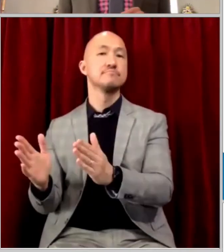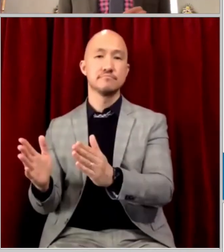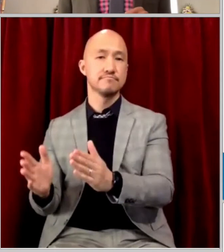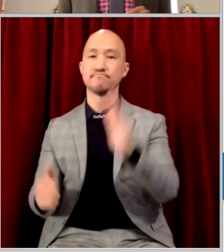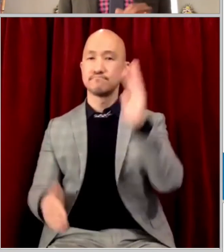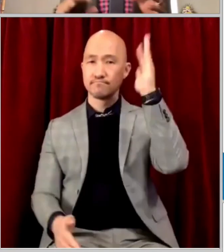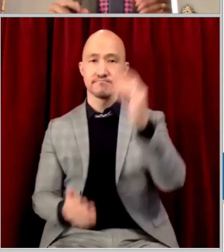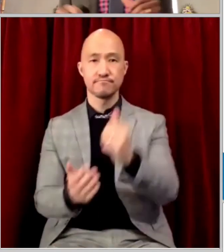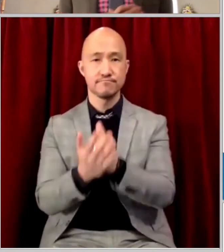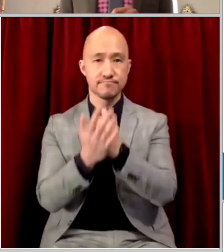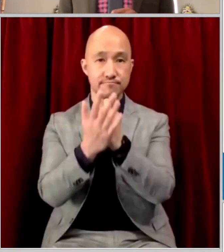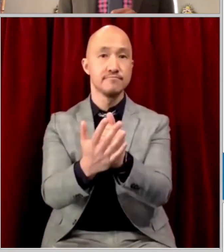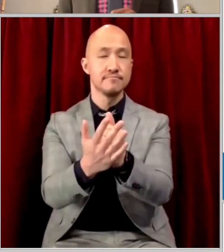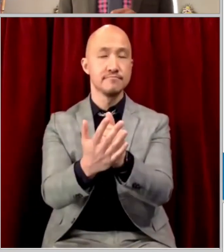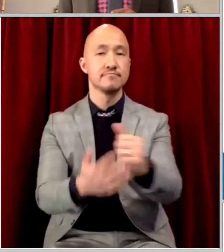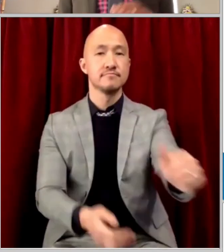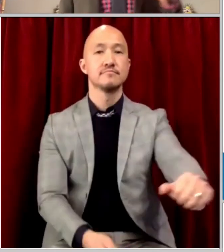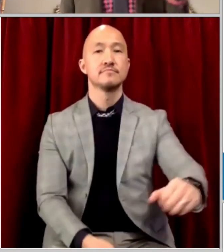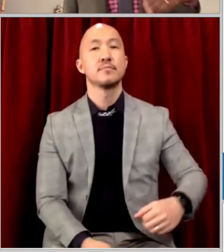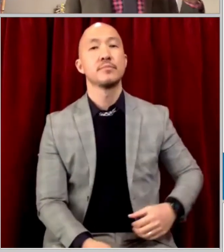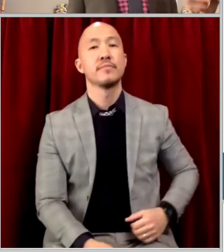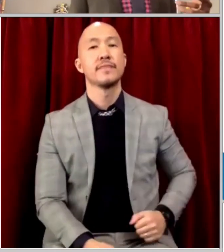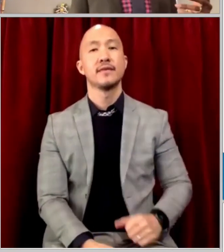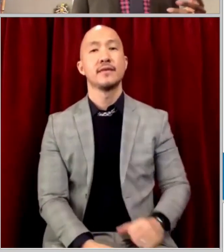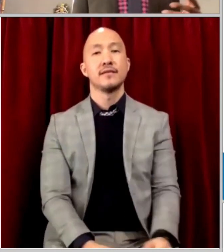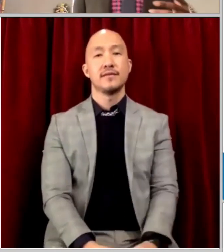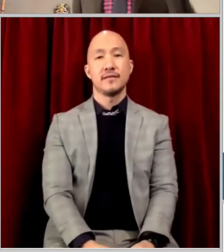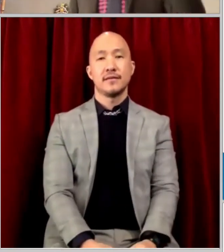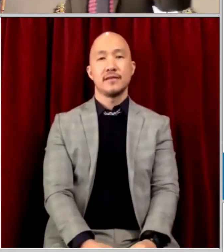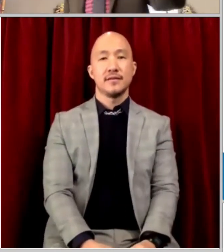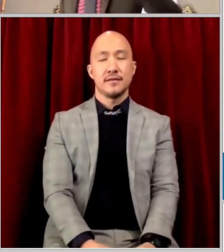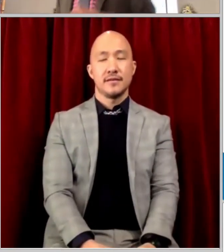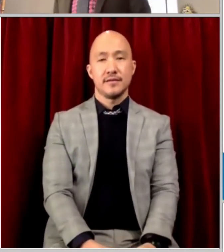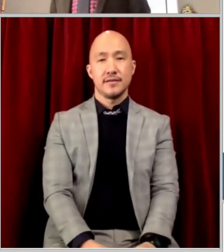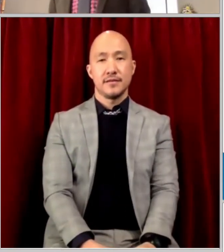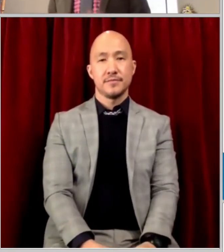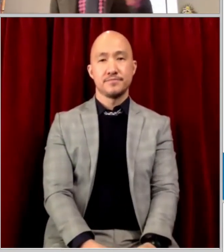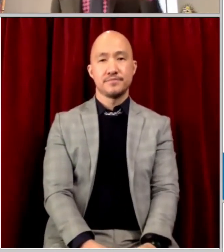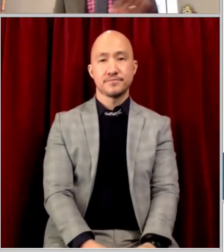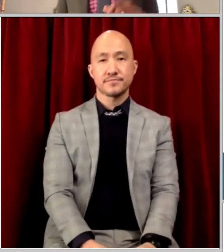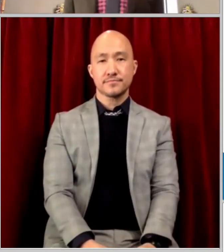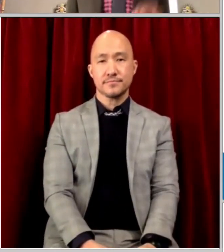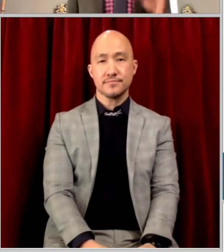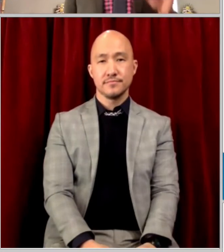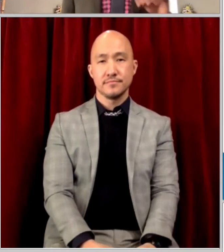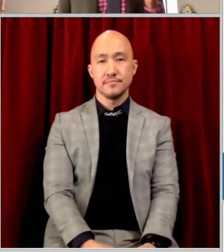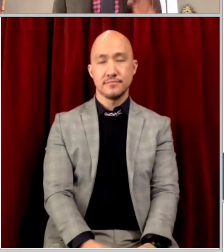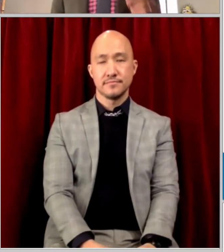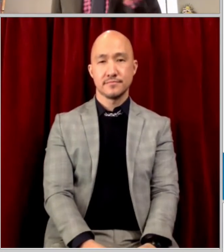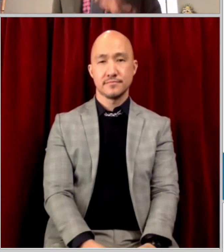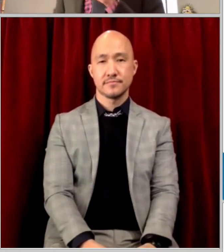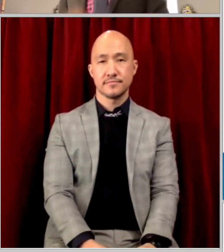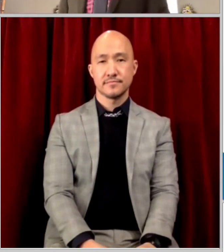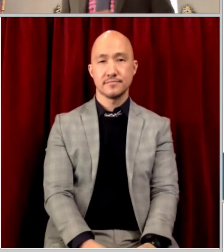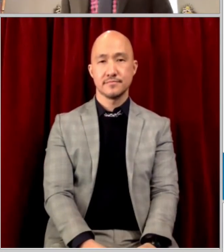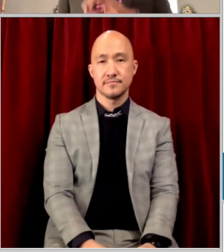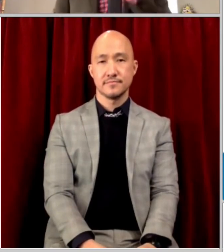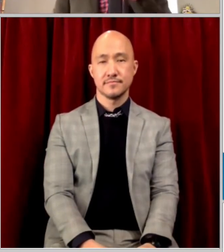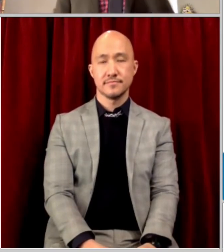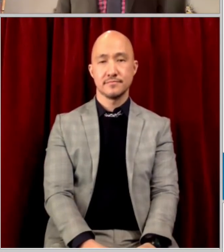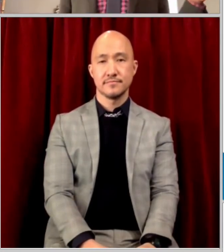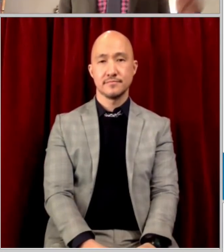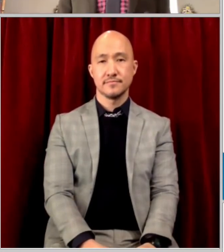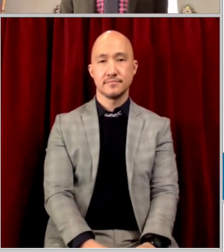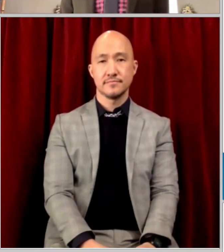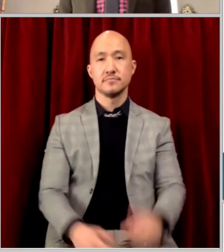of your life. A better child. Then we need to confess. We need to name it. We need to be able to say, yes, the way I'm living my life right